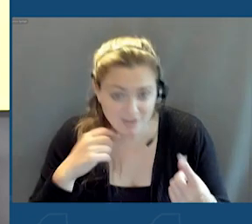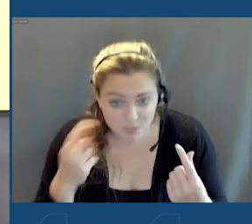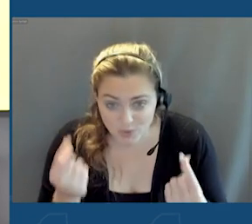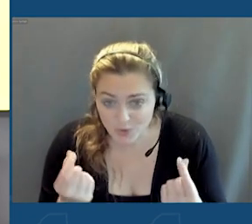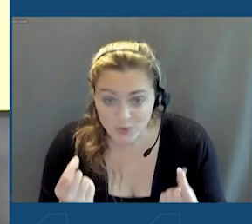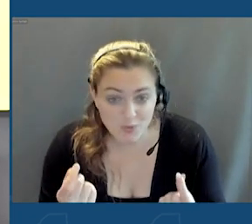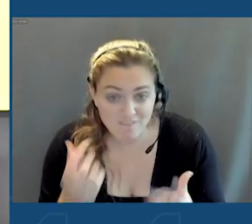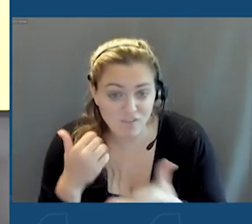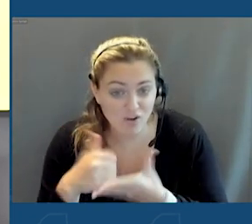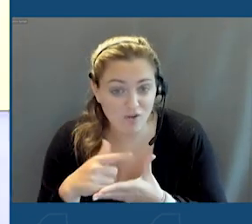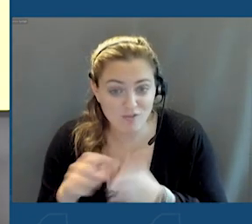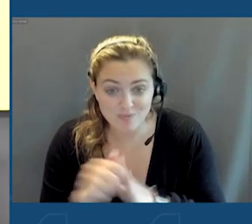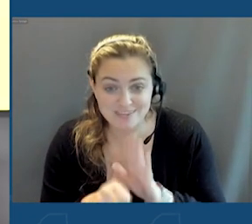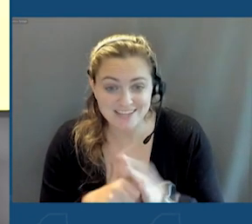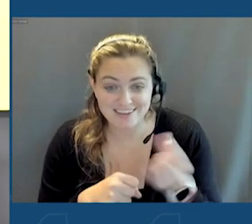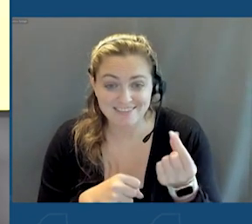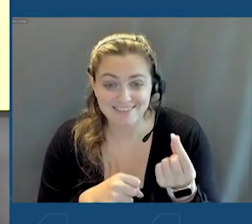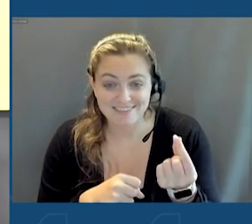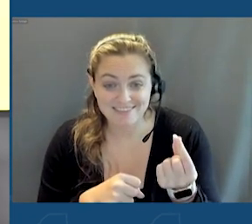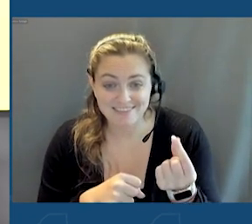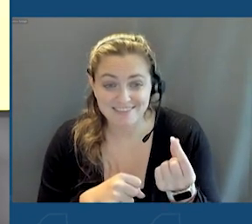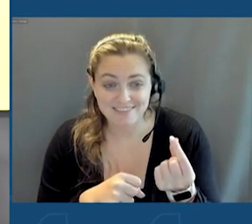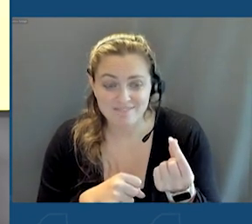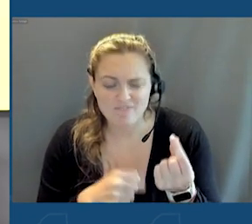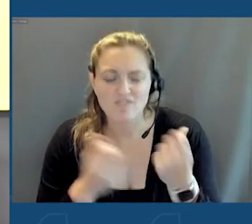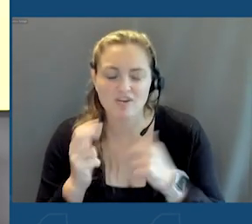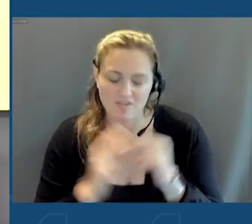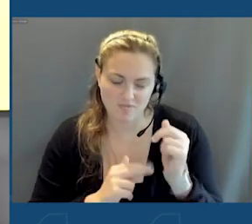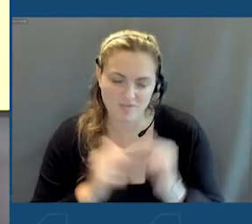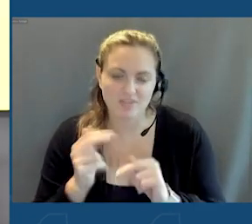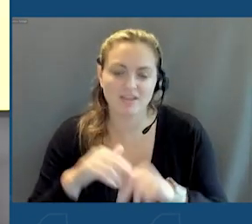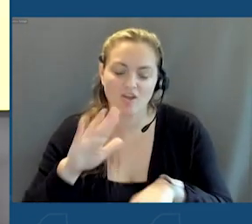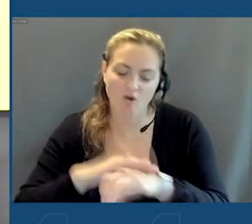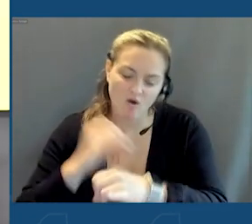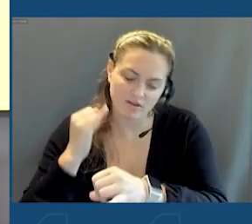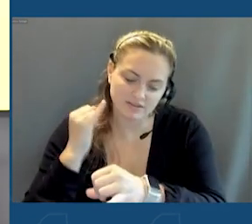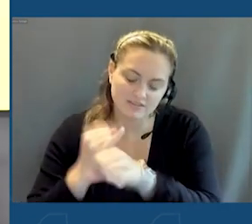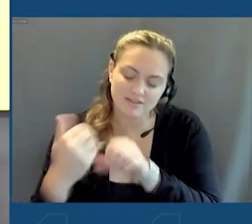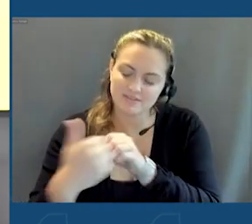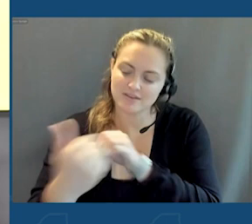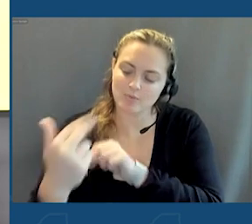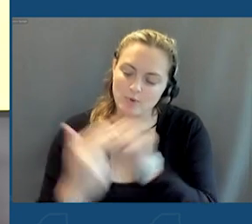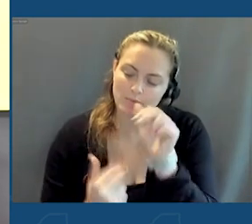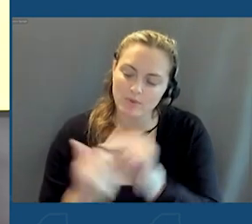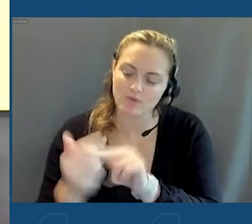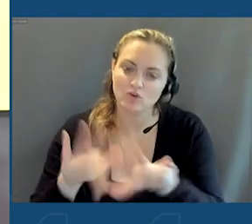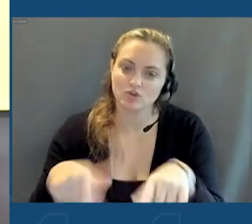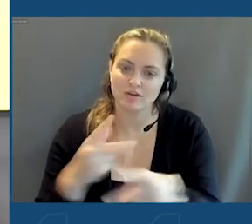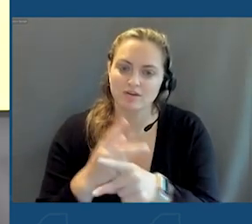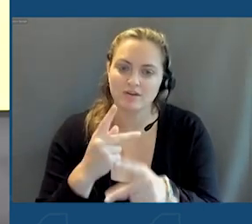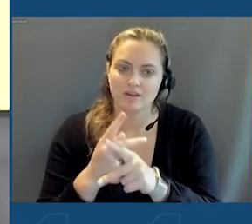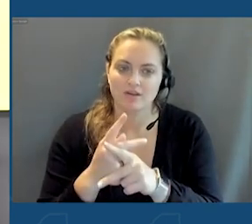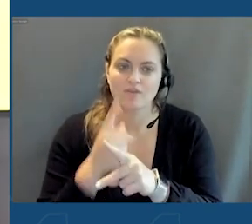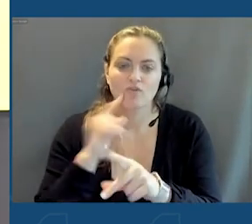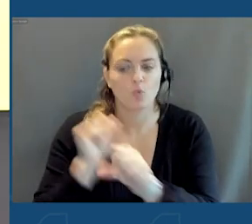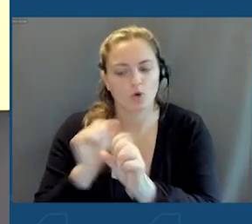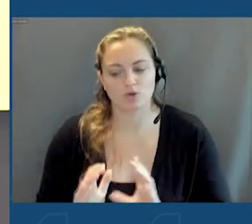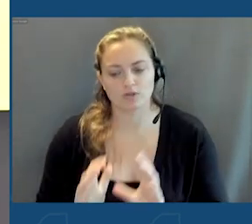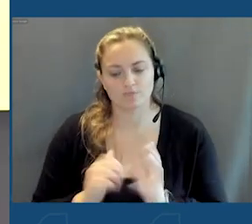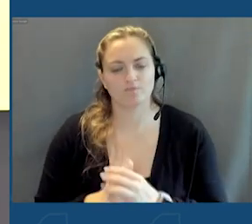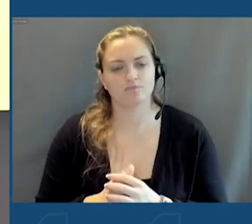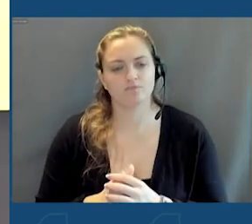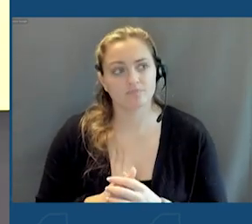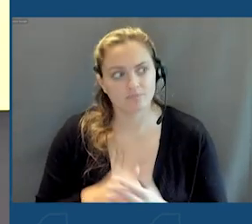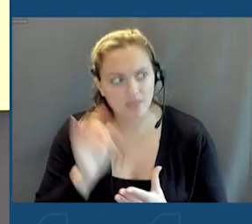from the state? They are right now constructing an on-site, separate building child care facility for their workers. This is what we can do